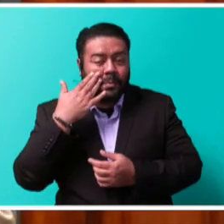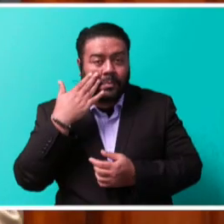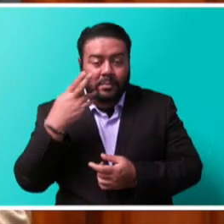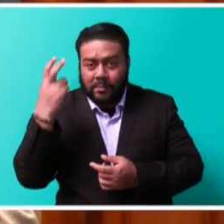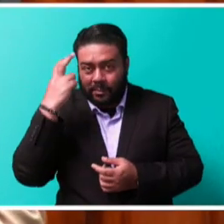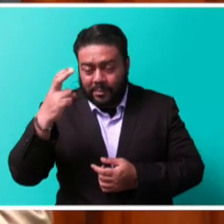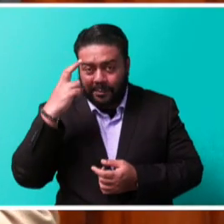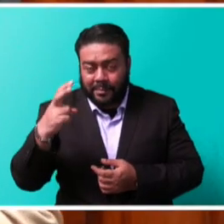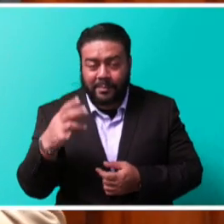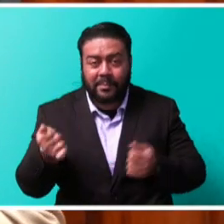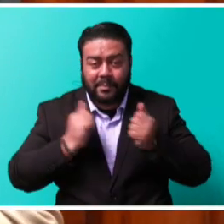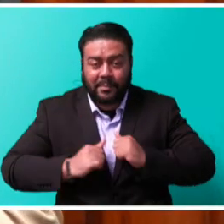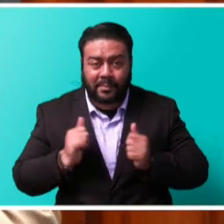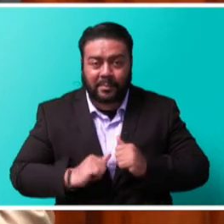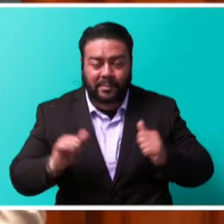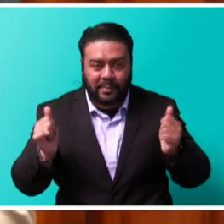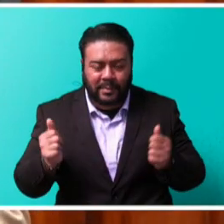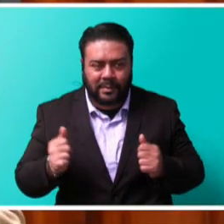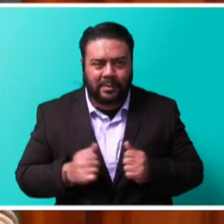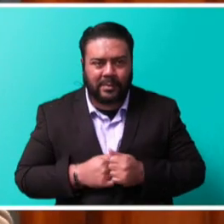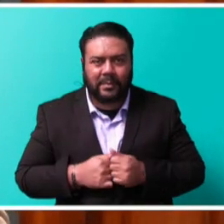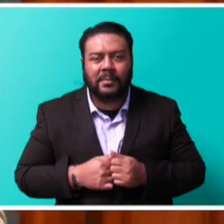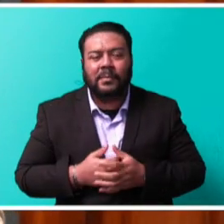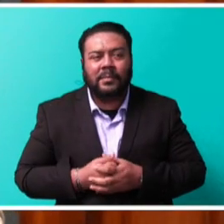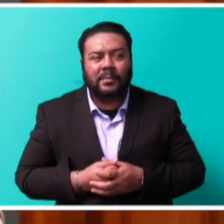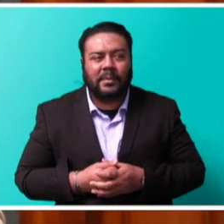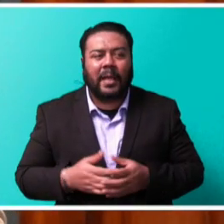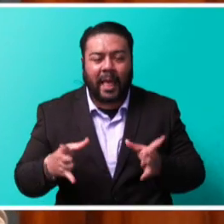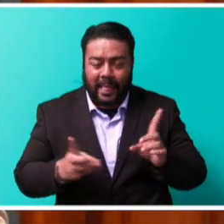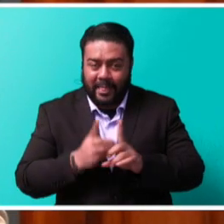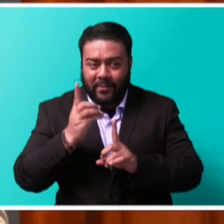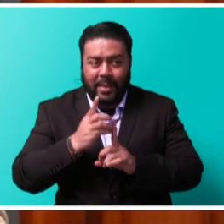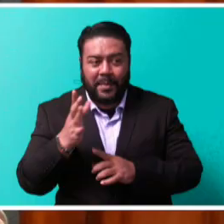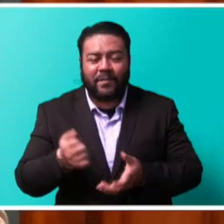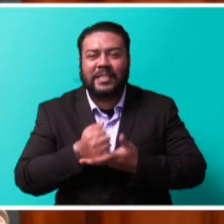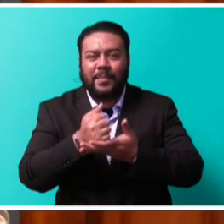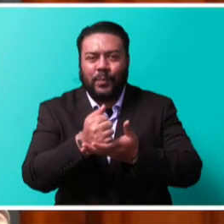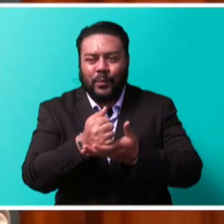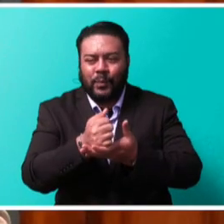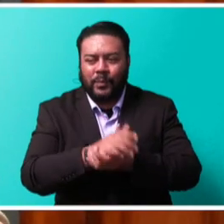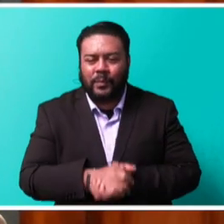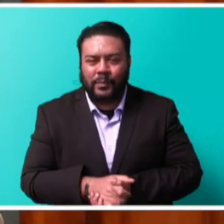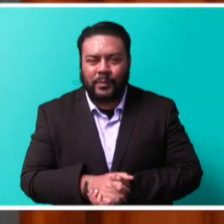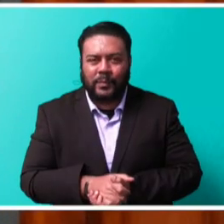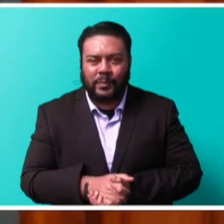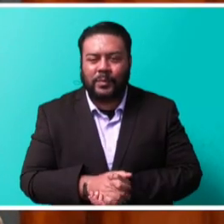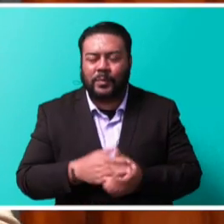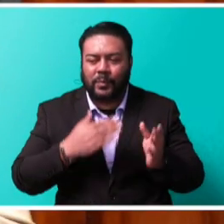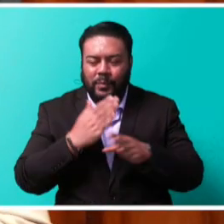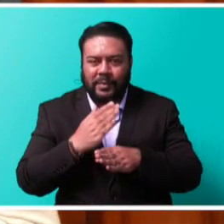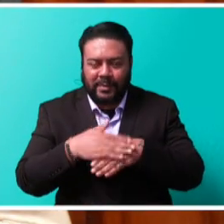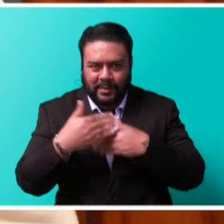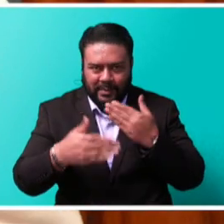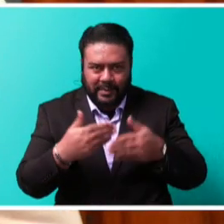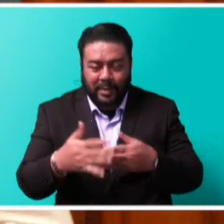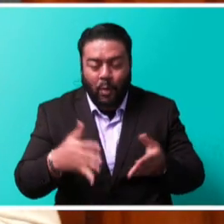training, institutional strengthening, stakeholder engagement, and development of supporting operational systems.